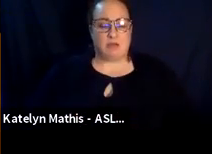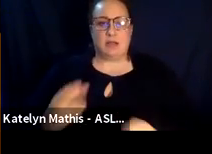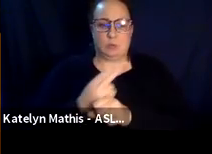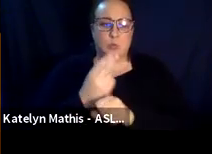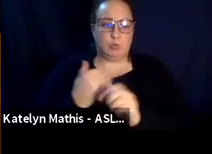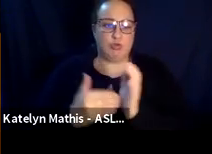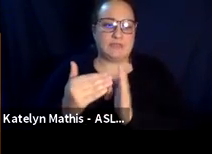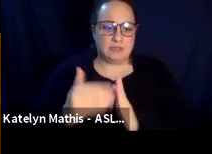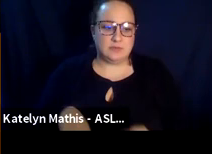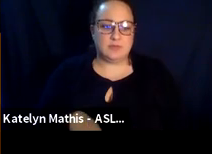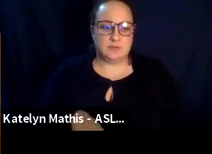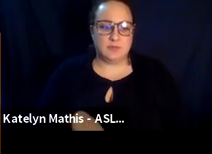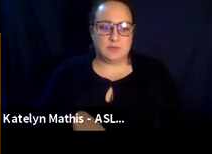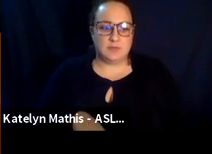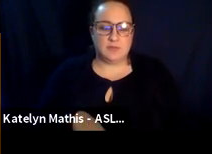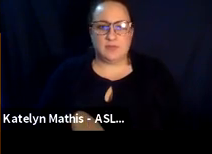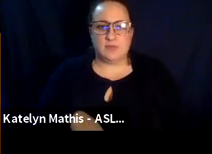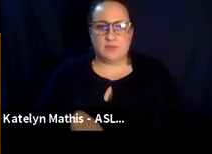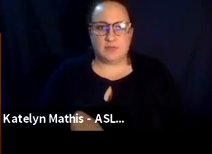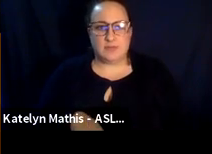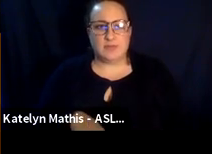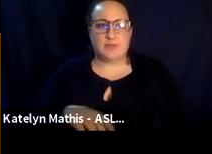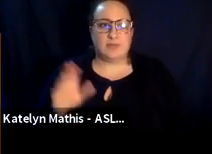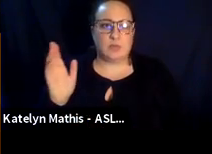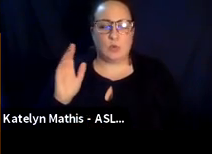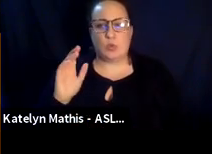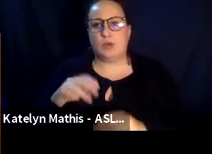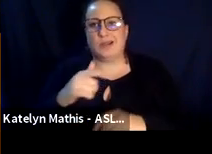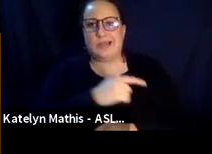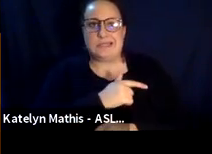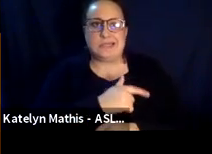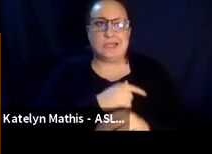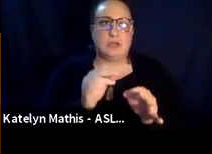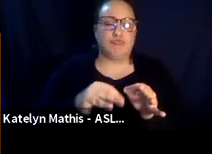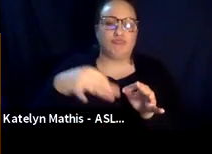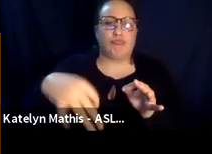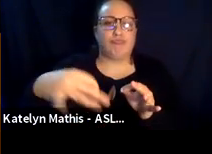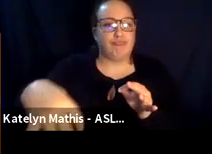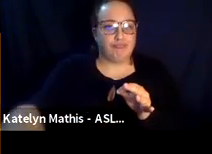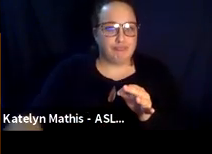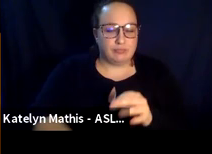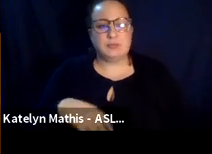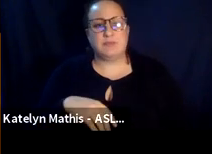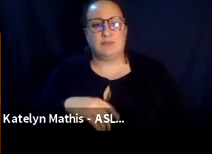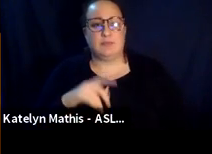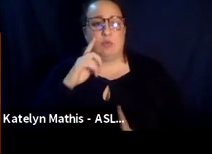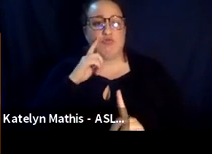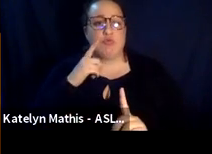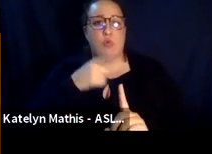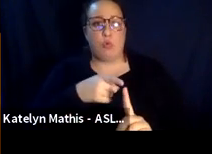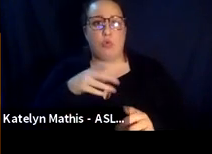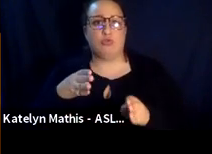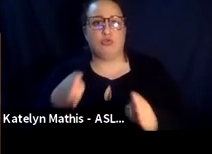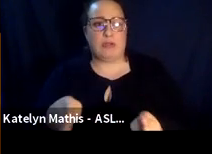away from terms like lazy or procrastinating, stuff like that. Goal-directed persistence is just what